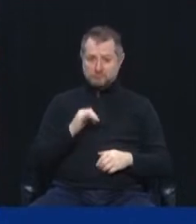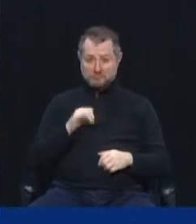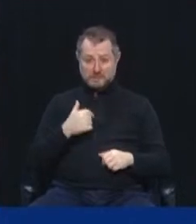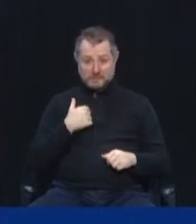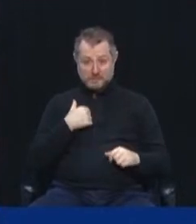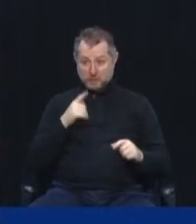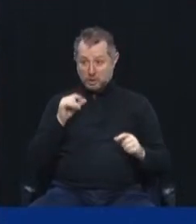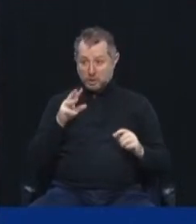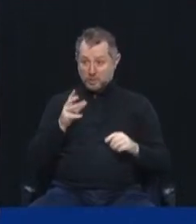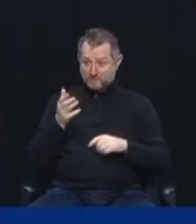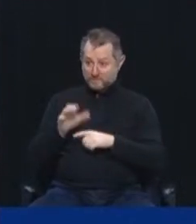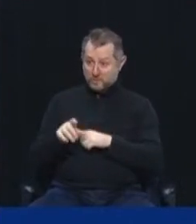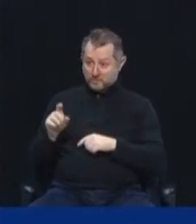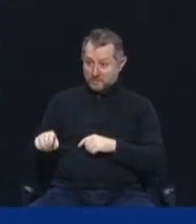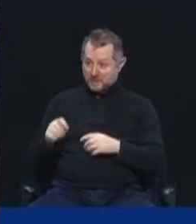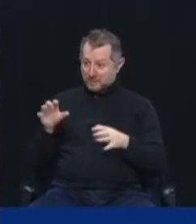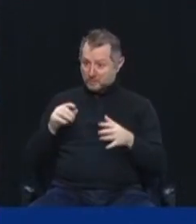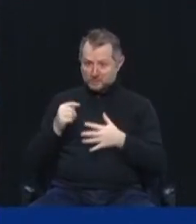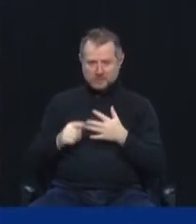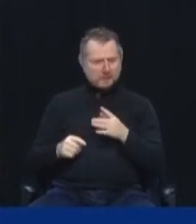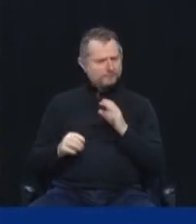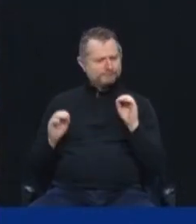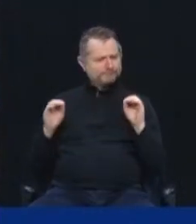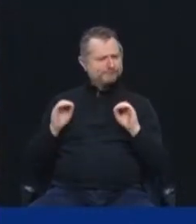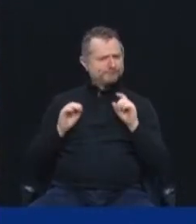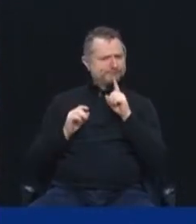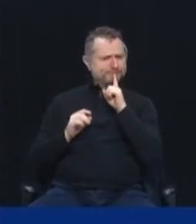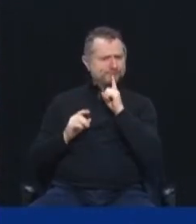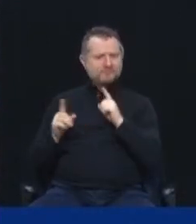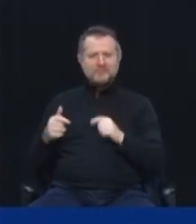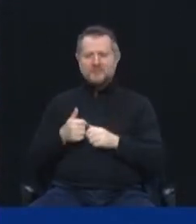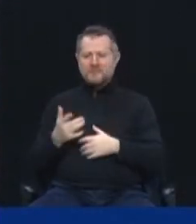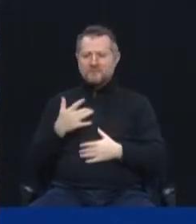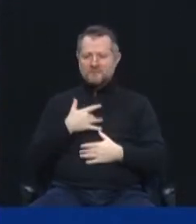is the right thing. The right thing you feel here.